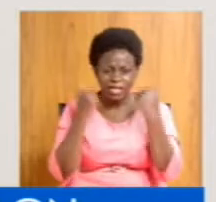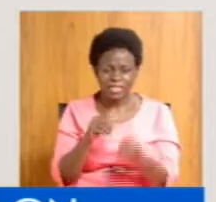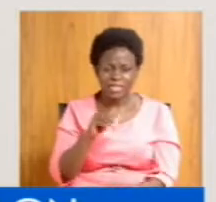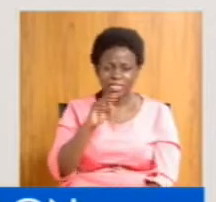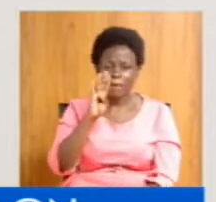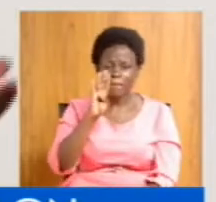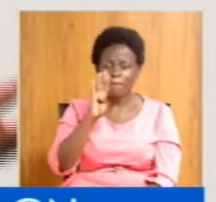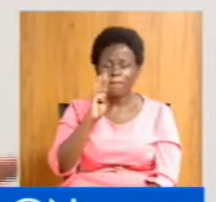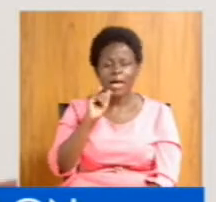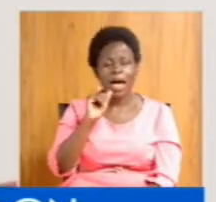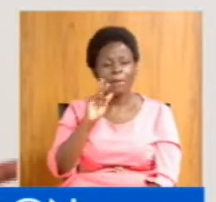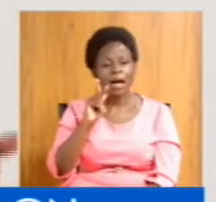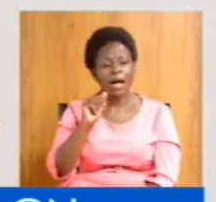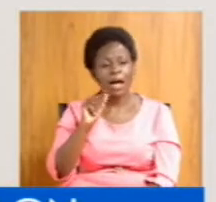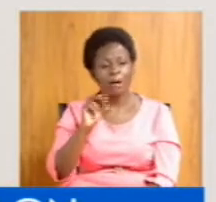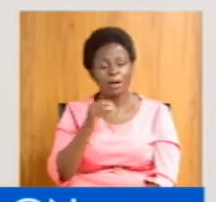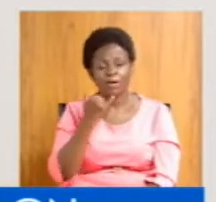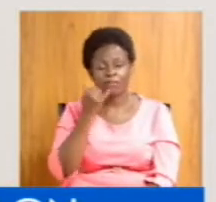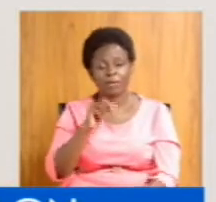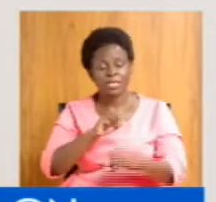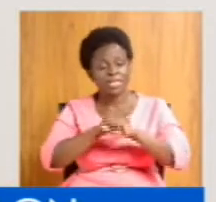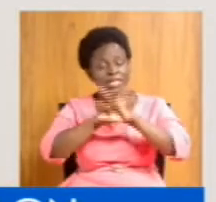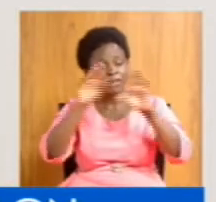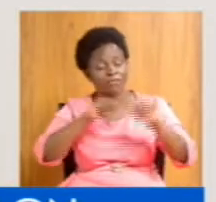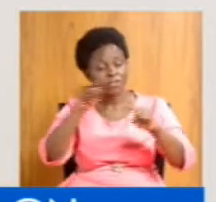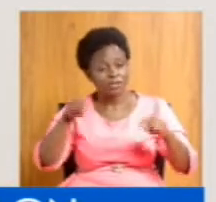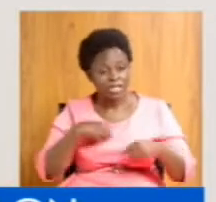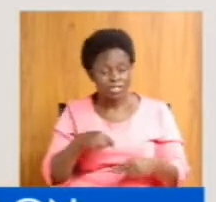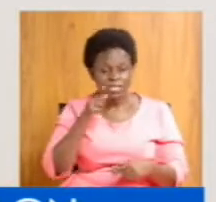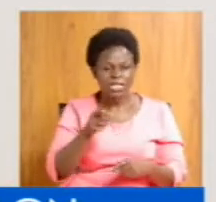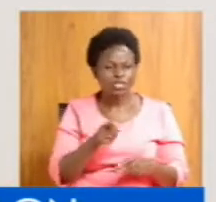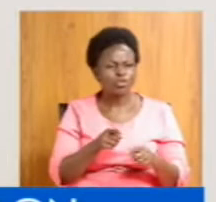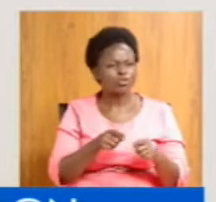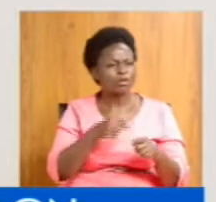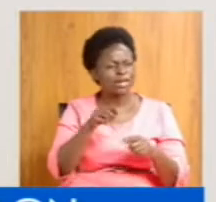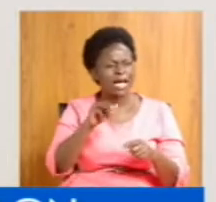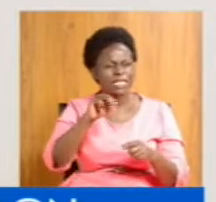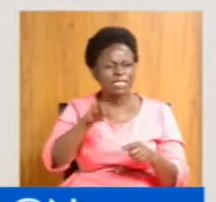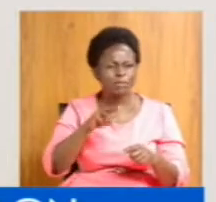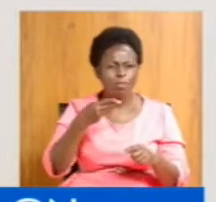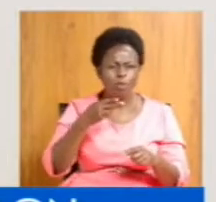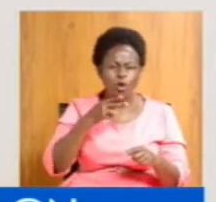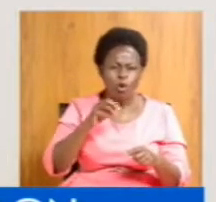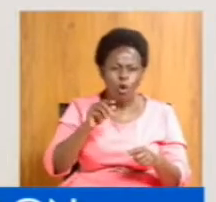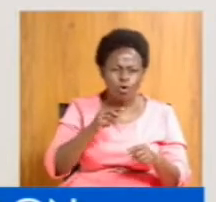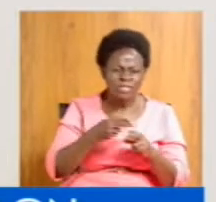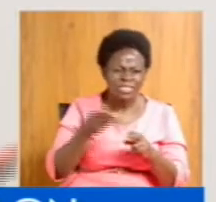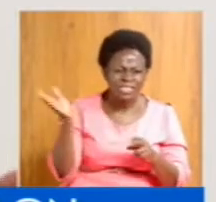told Justice Pia Bakama that really you need to cry fight us they say that you were running and Mhoz was beating slapped you